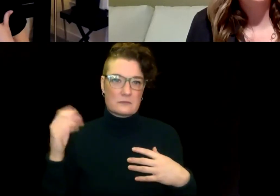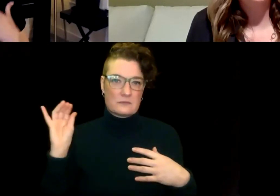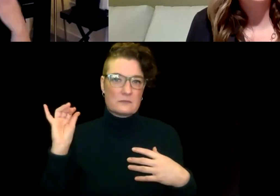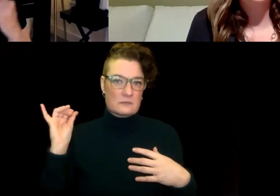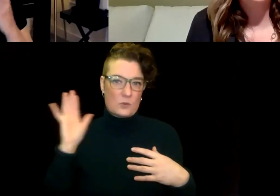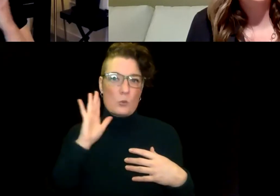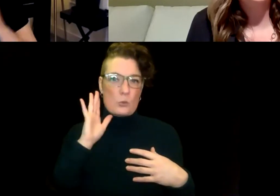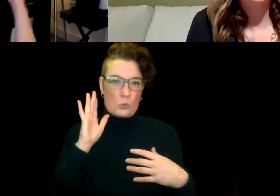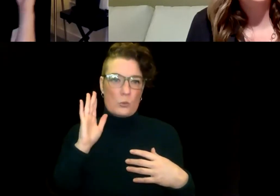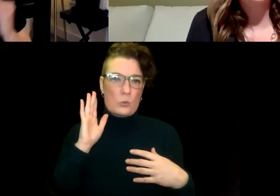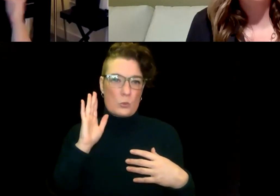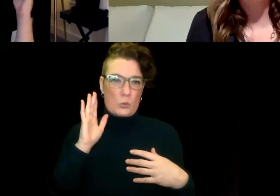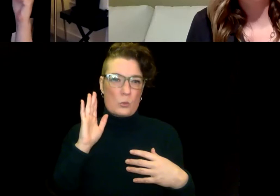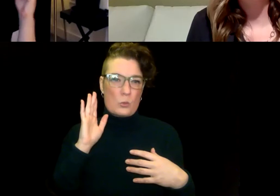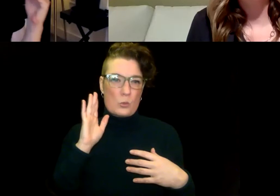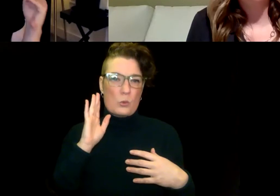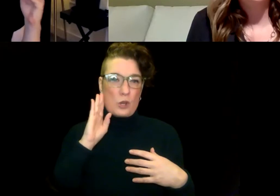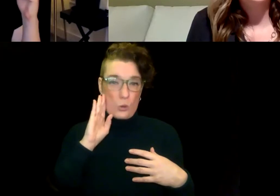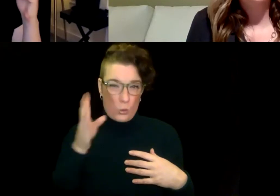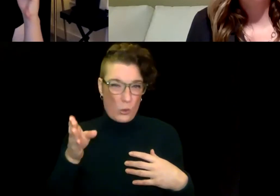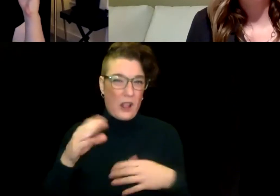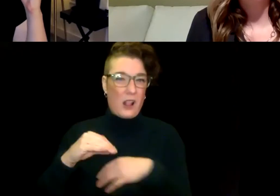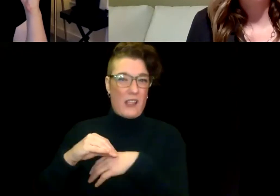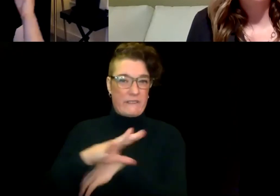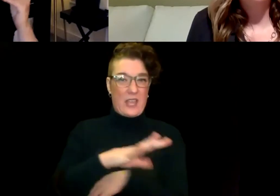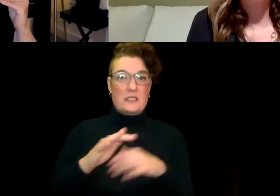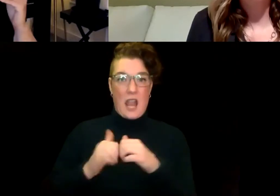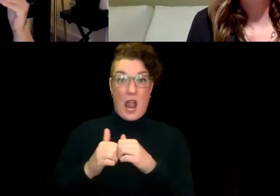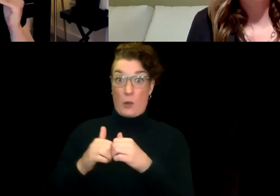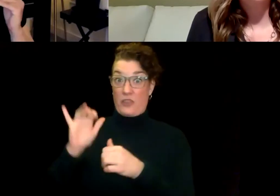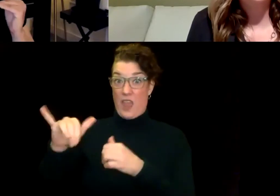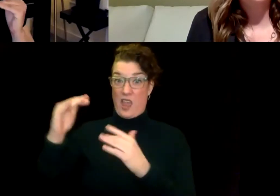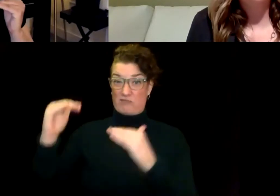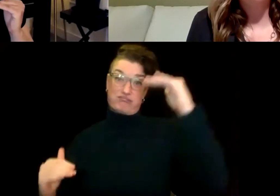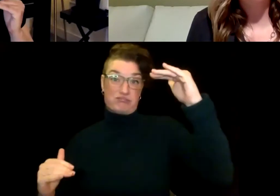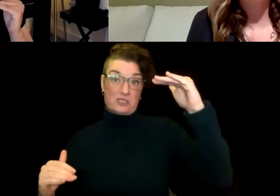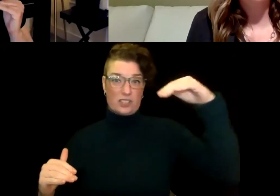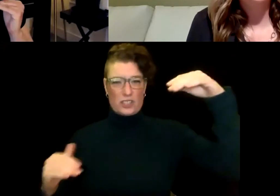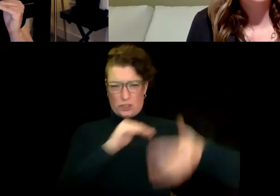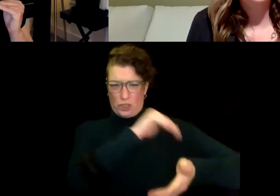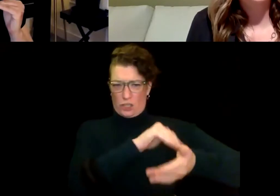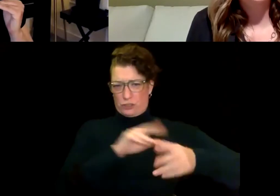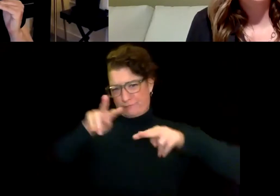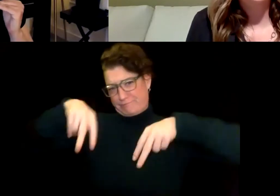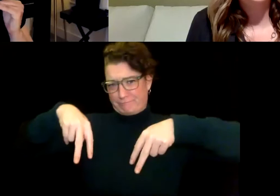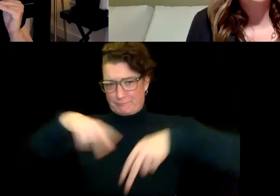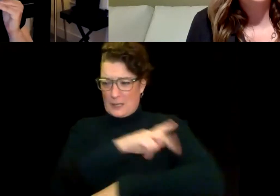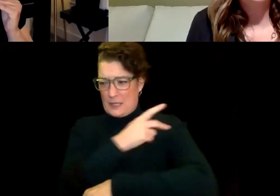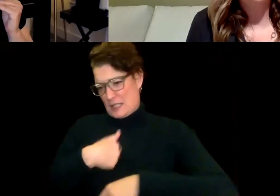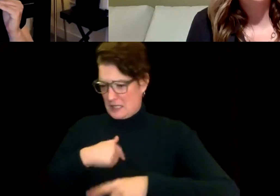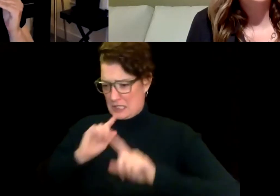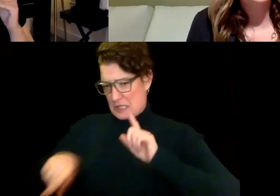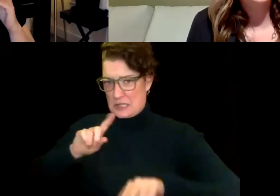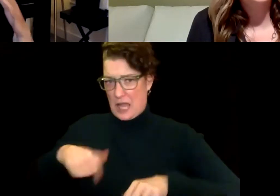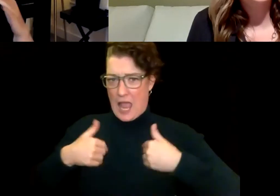this sort of power hierarchy between doctors and patients gets equalized in a way that allows for us